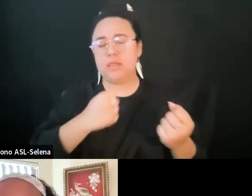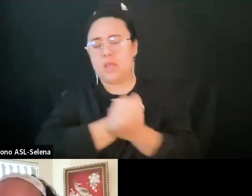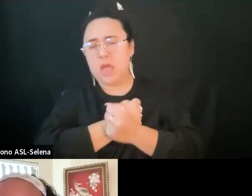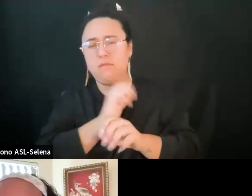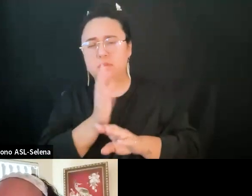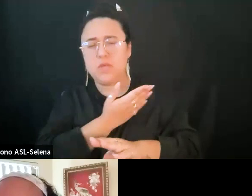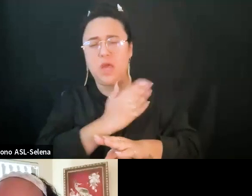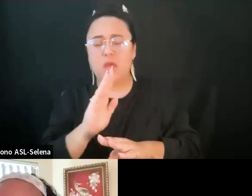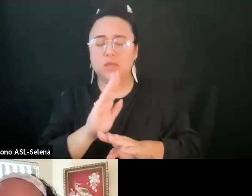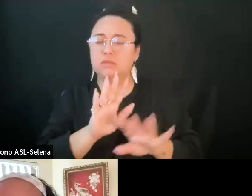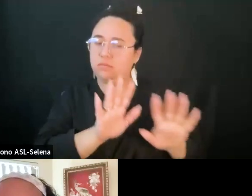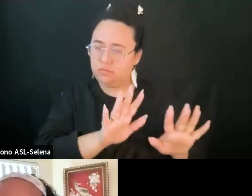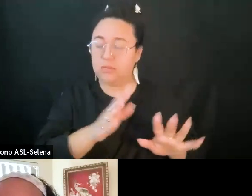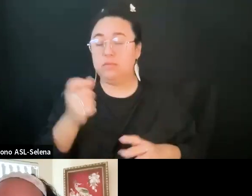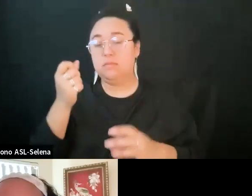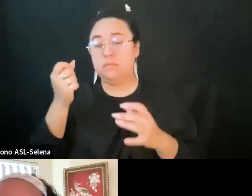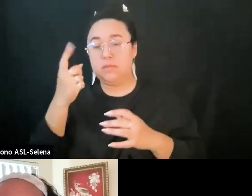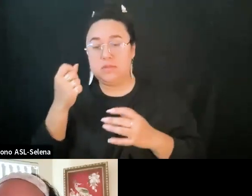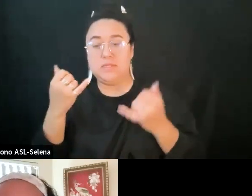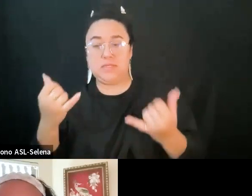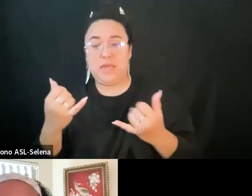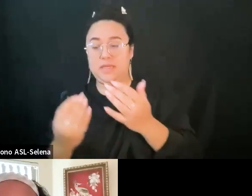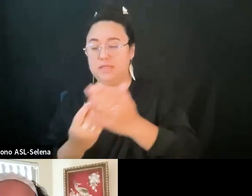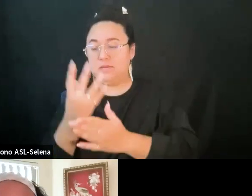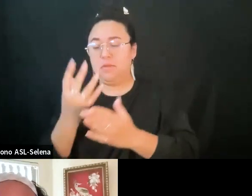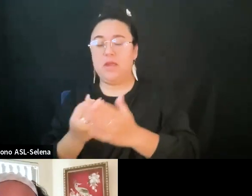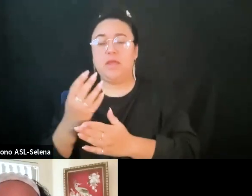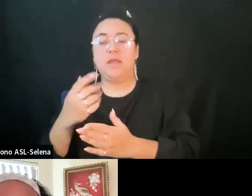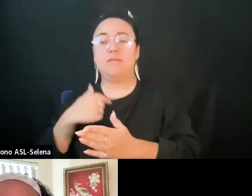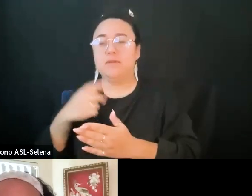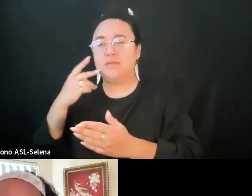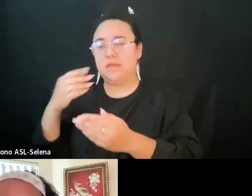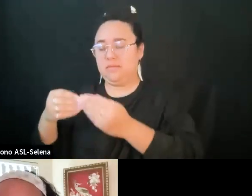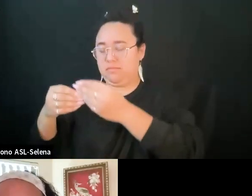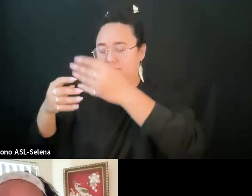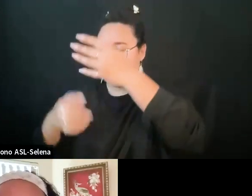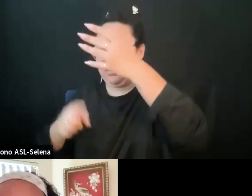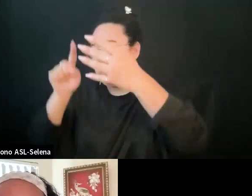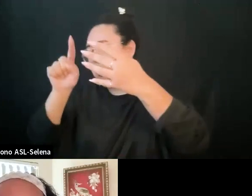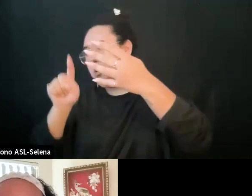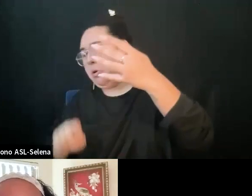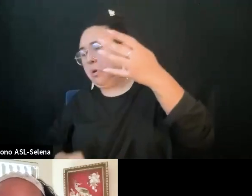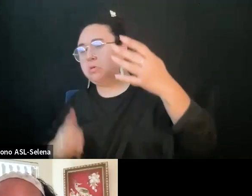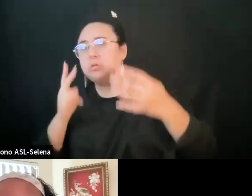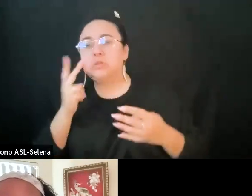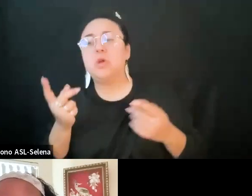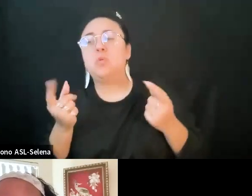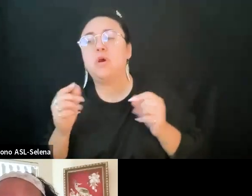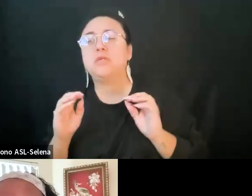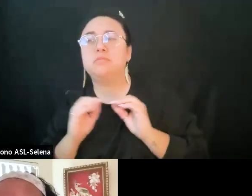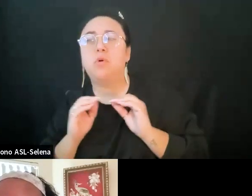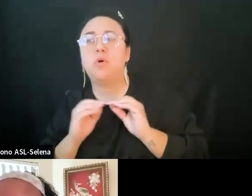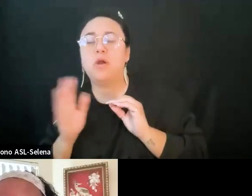But today, because it's spring, I was like, okay, let me pull from my rep and see if I have anything that is